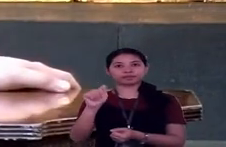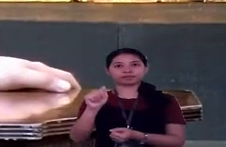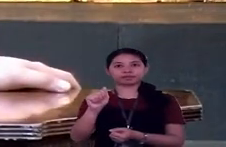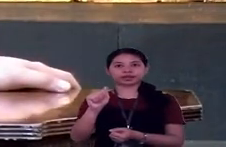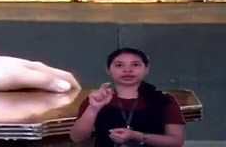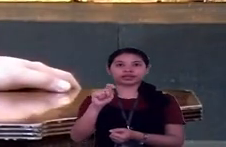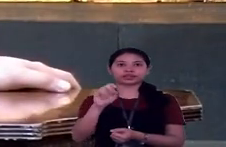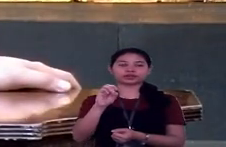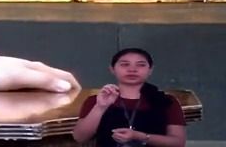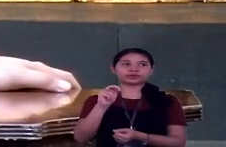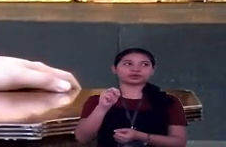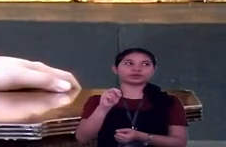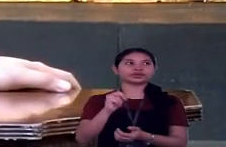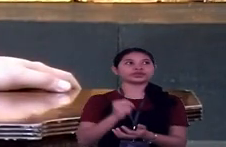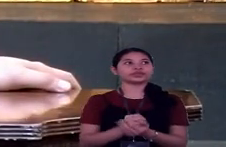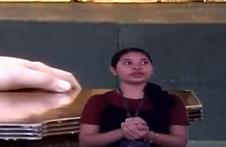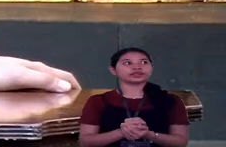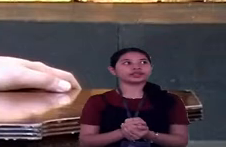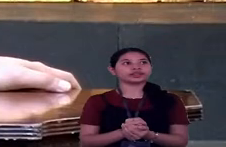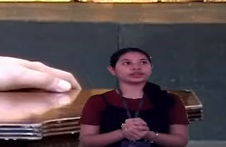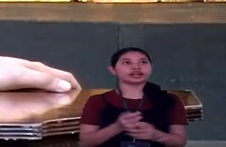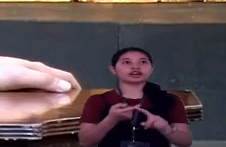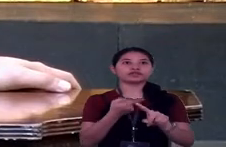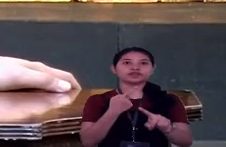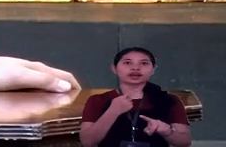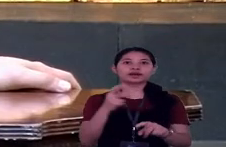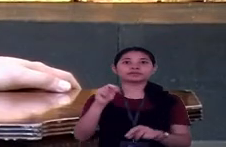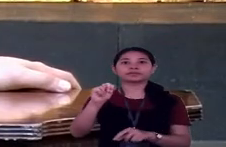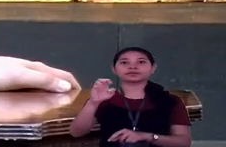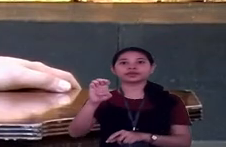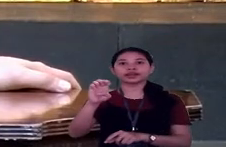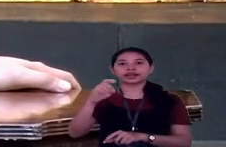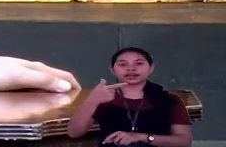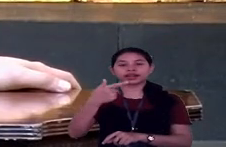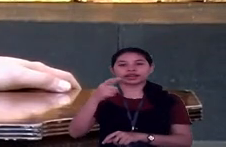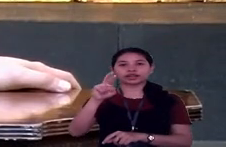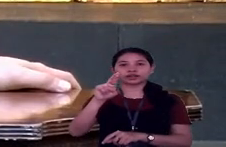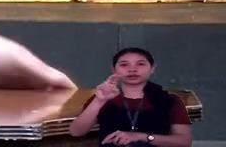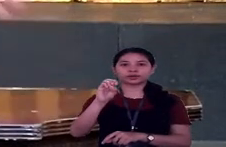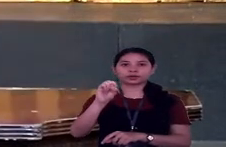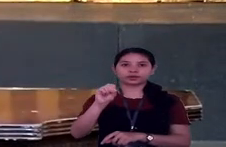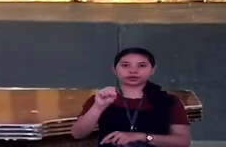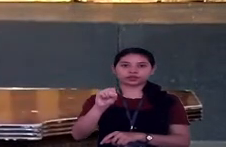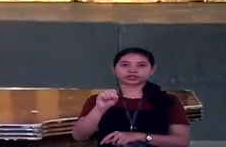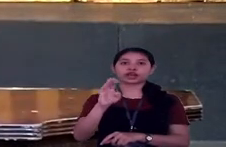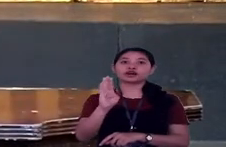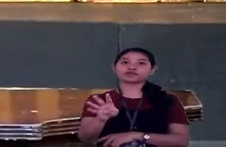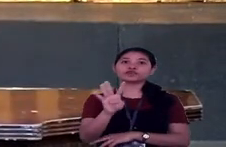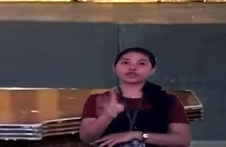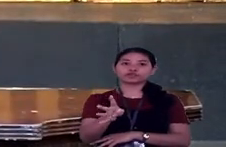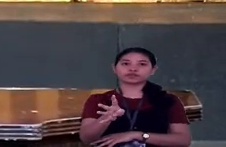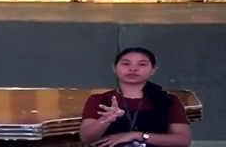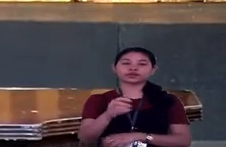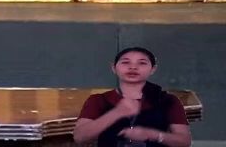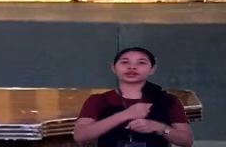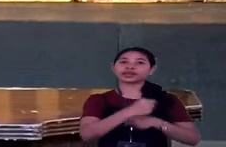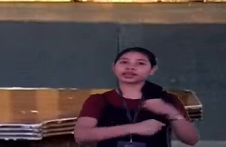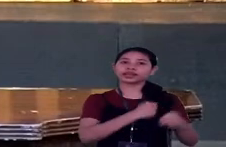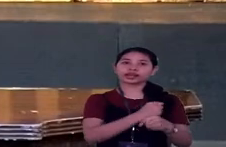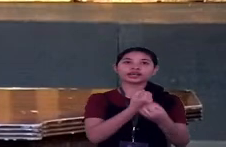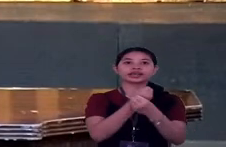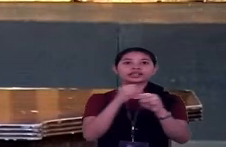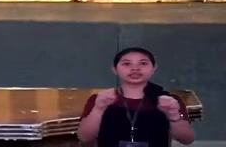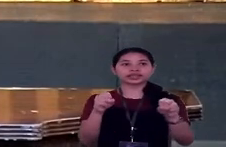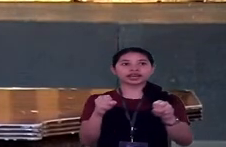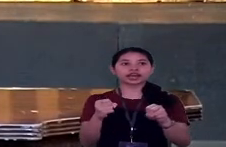or New Life Bible Baptist Church in Manapla, Negros Occidental. Has been there for 44 years. He got saved at age